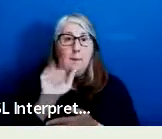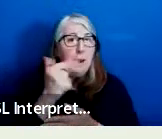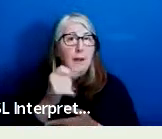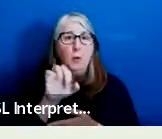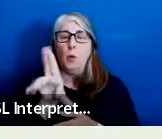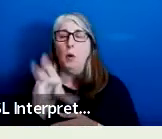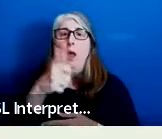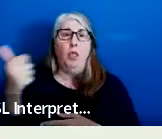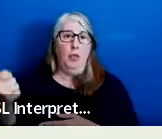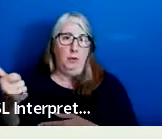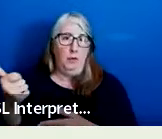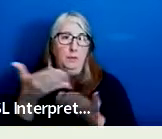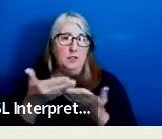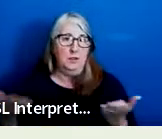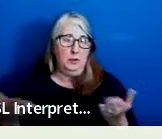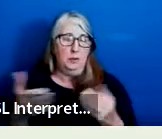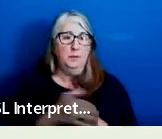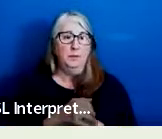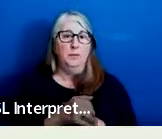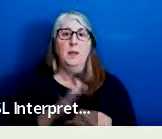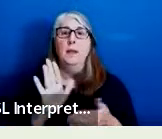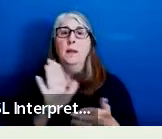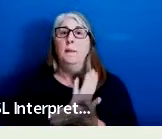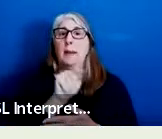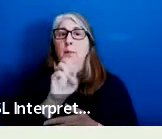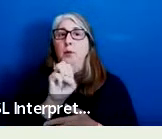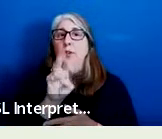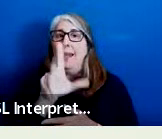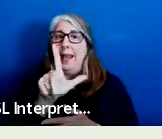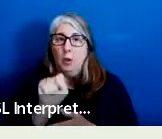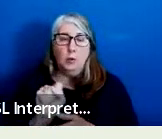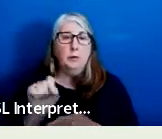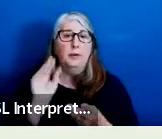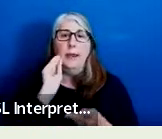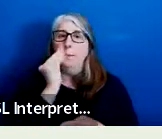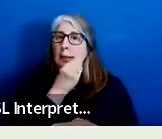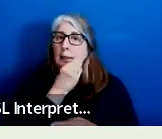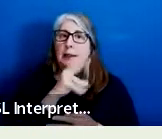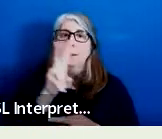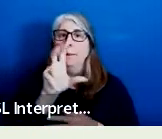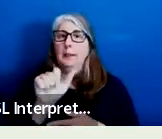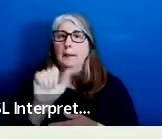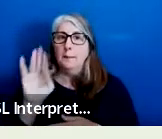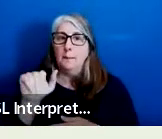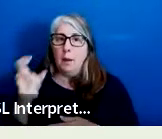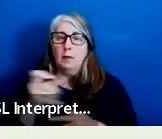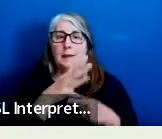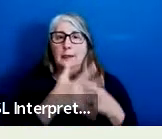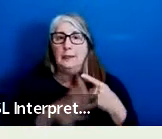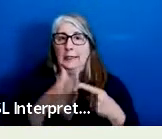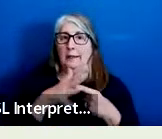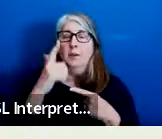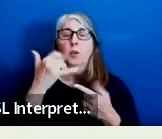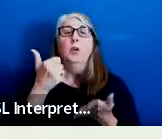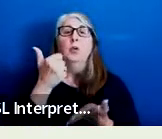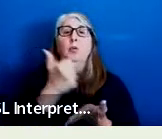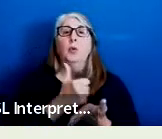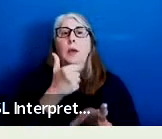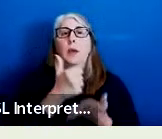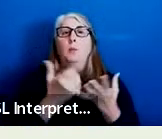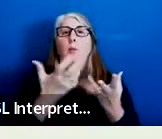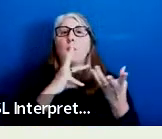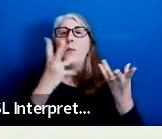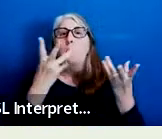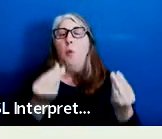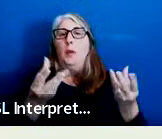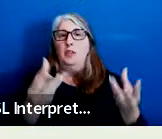material, such as the paper towels, paper napkins, pizza boxes, or leaves to help soak up the moisture that is